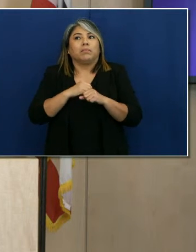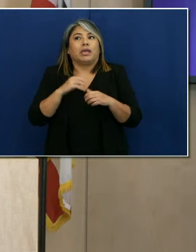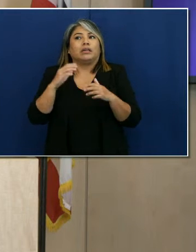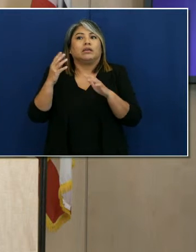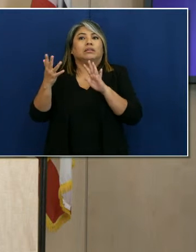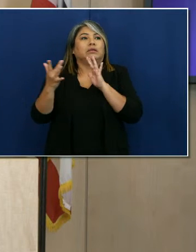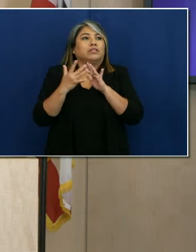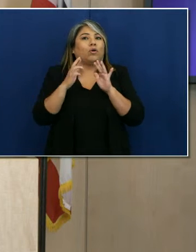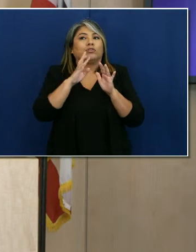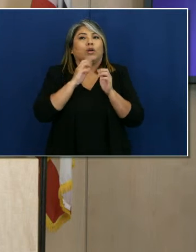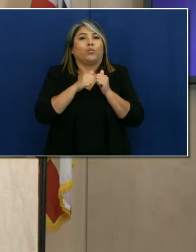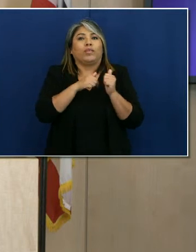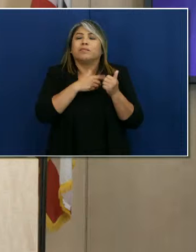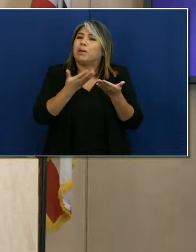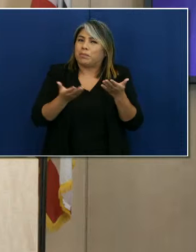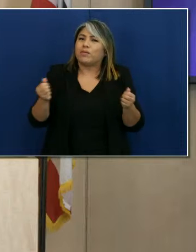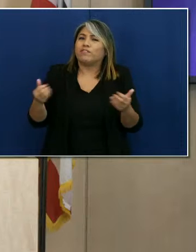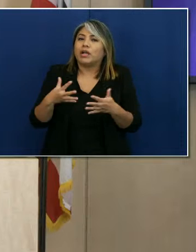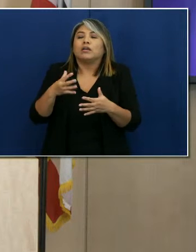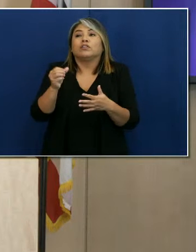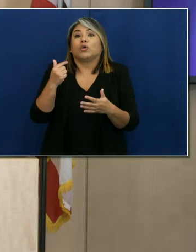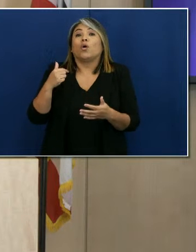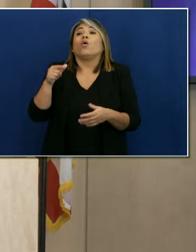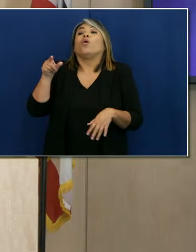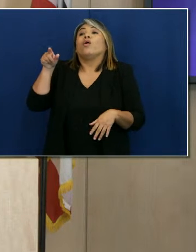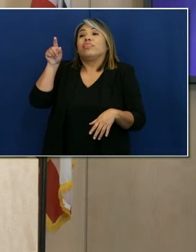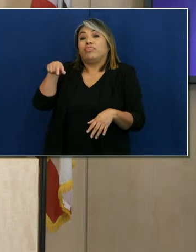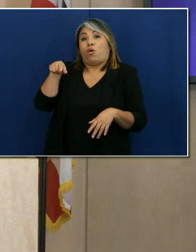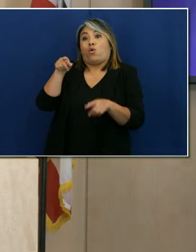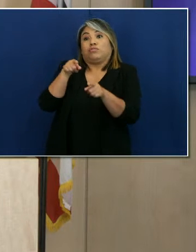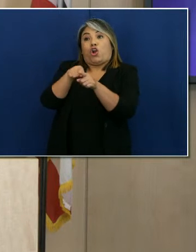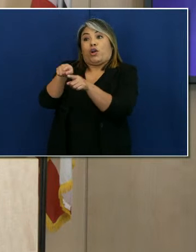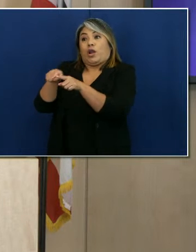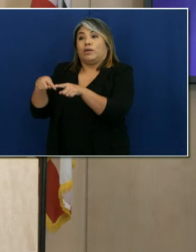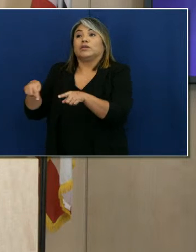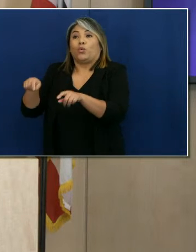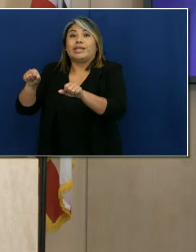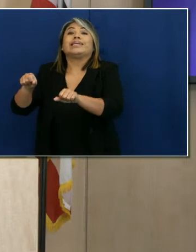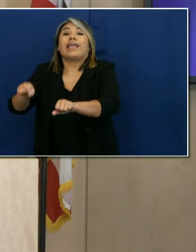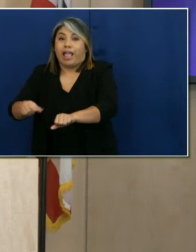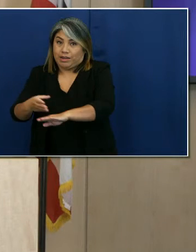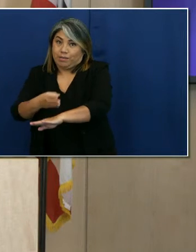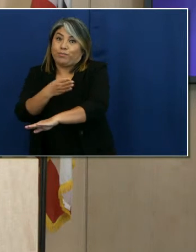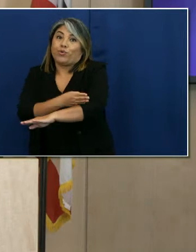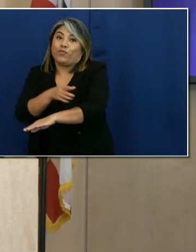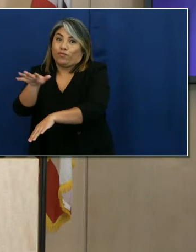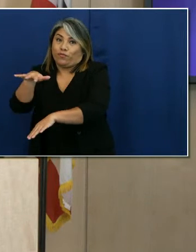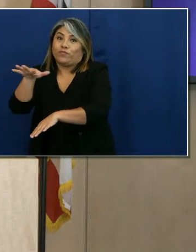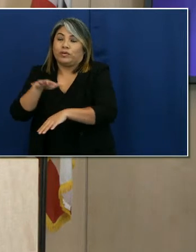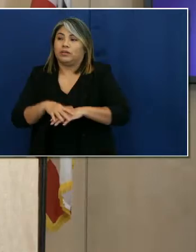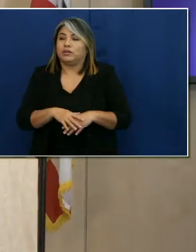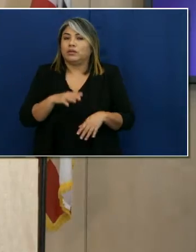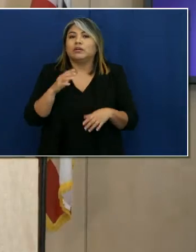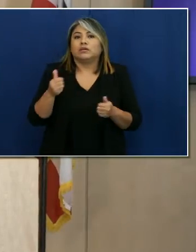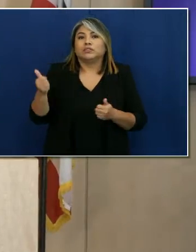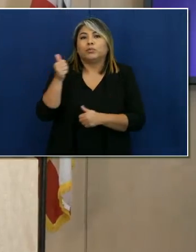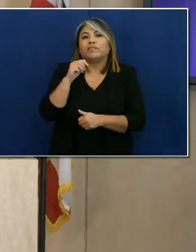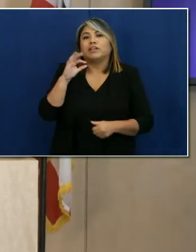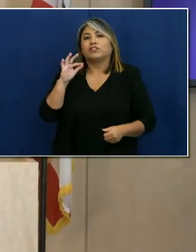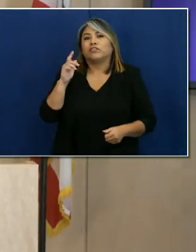to us. So those are areas that we certainly can improve in. Supervisor Fletcher.